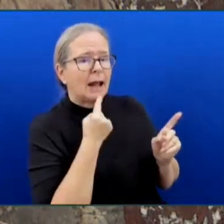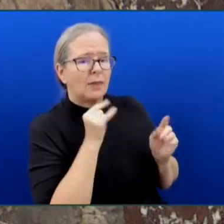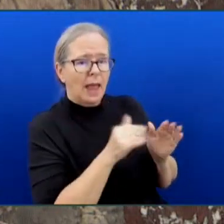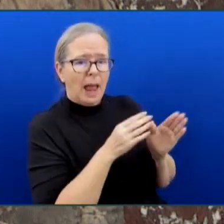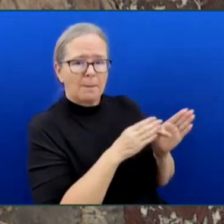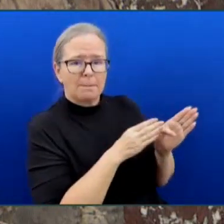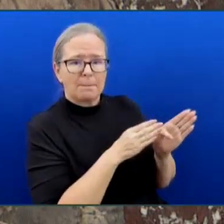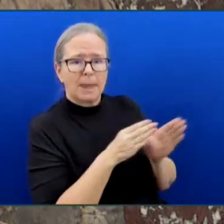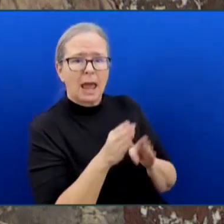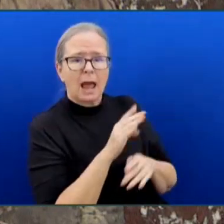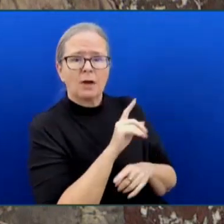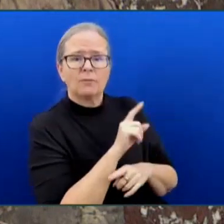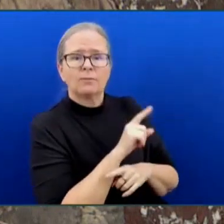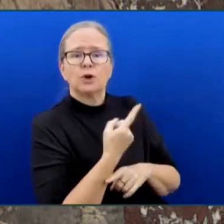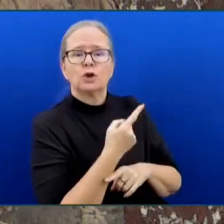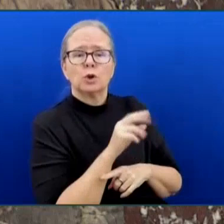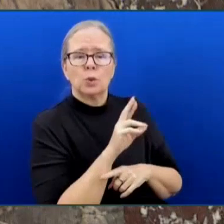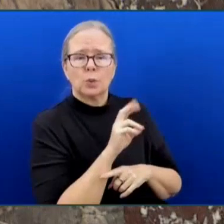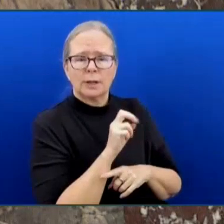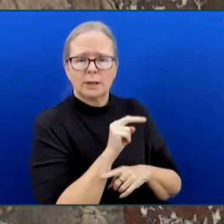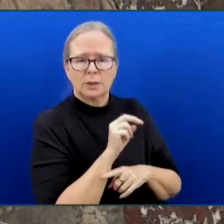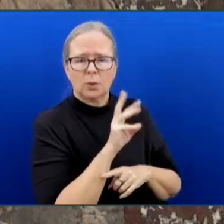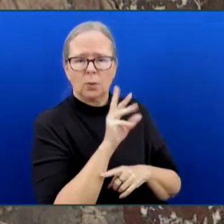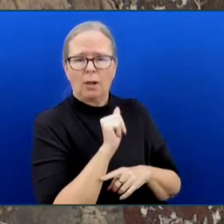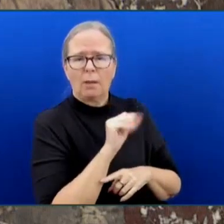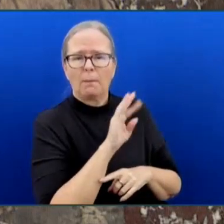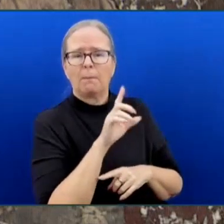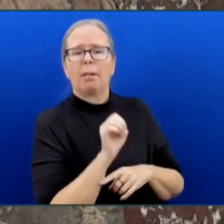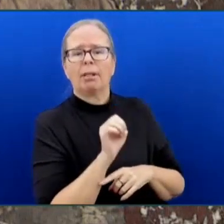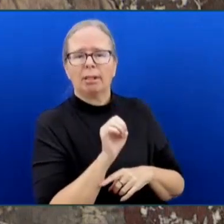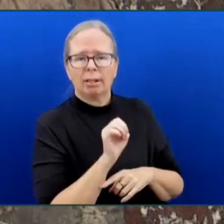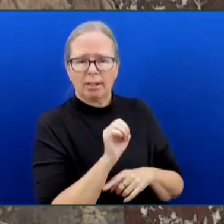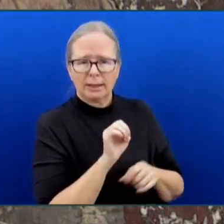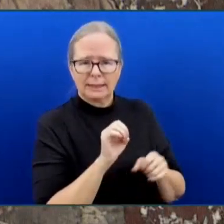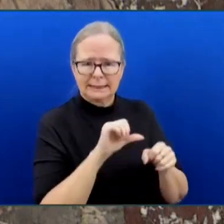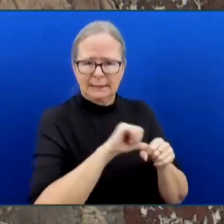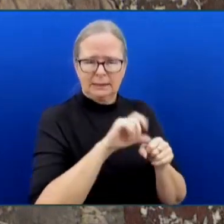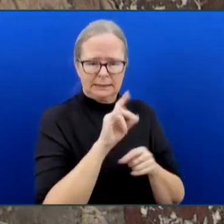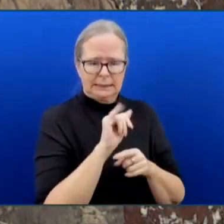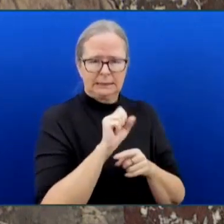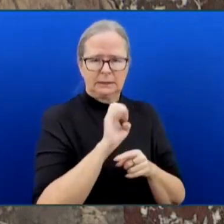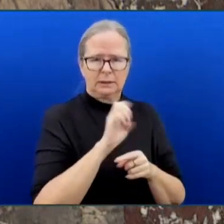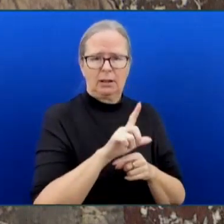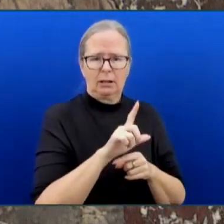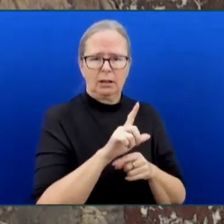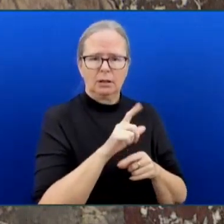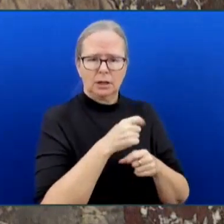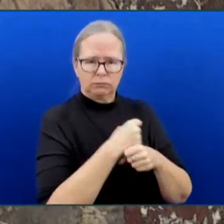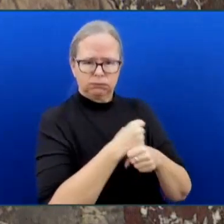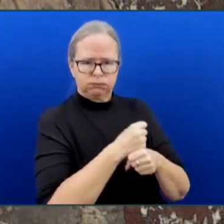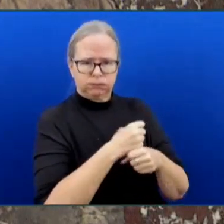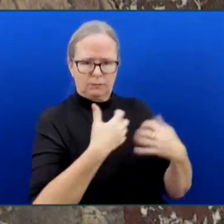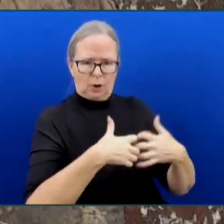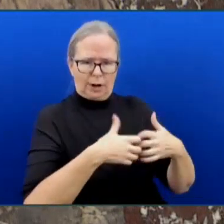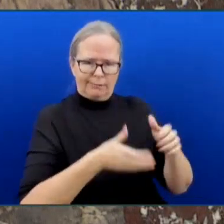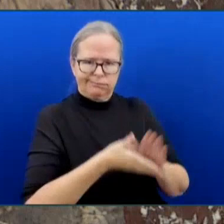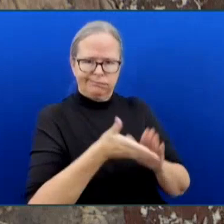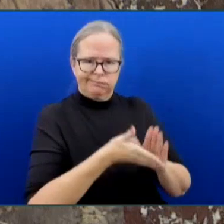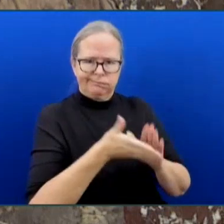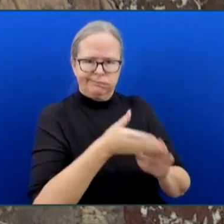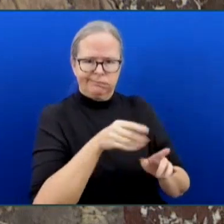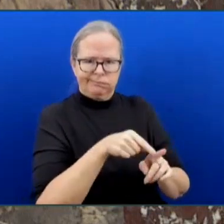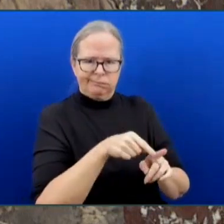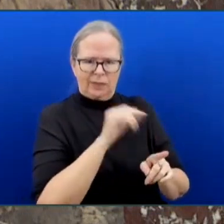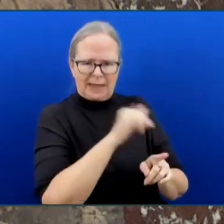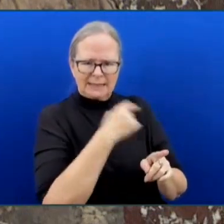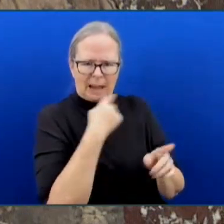diesel refinery, Canada's first, in Prince George. They said they would rip up that plan. That was yesterday.